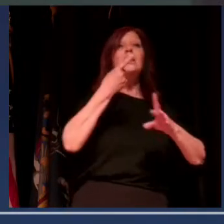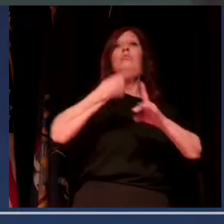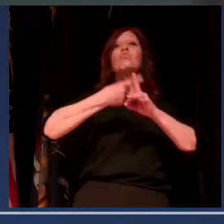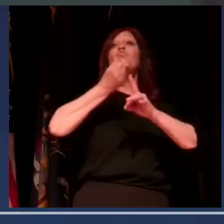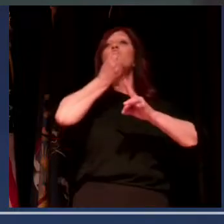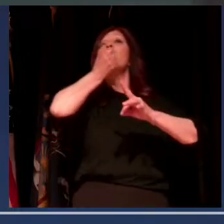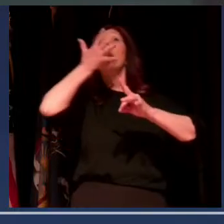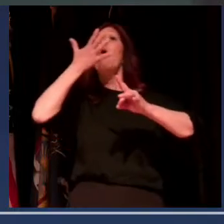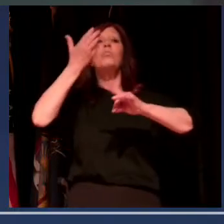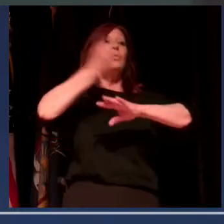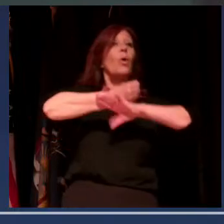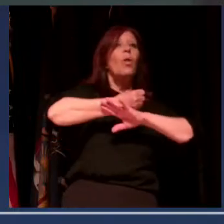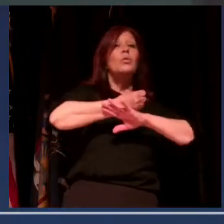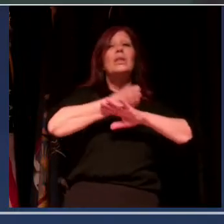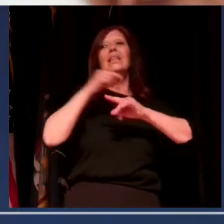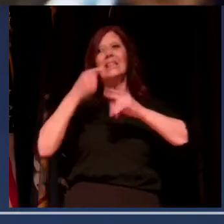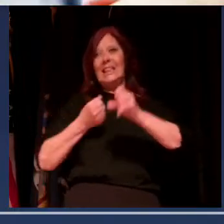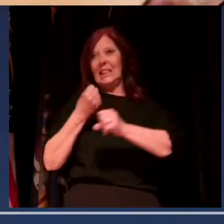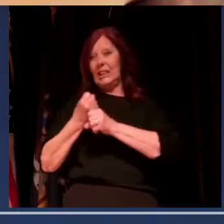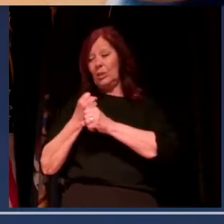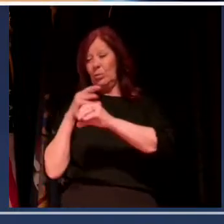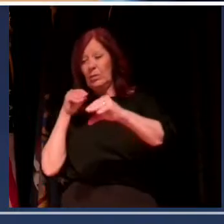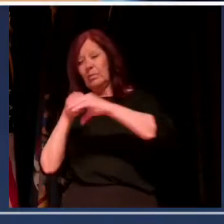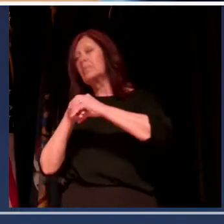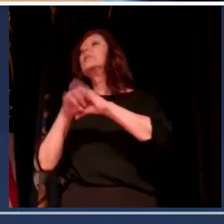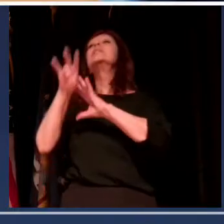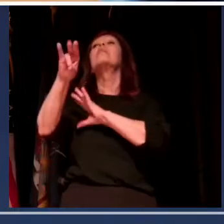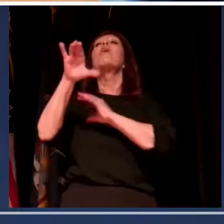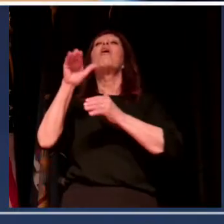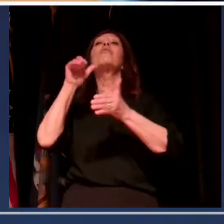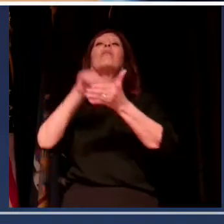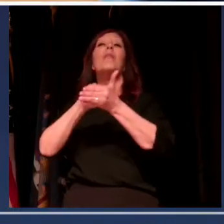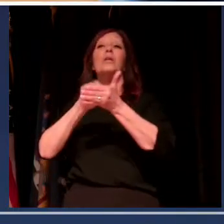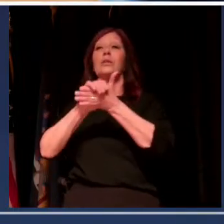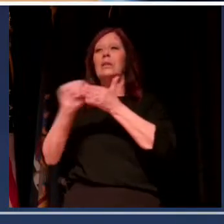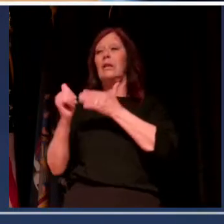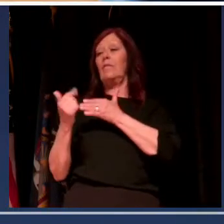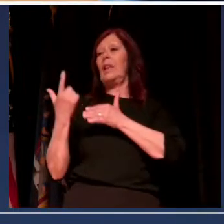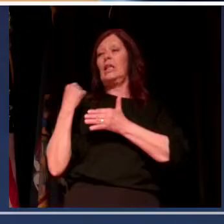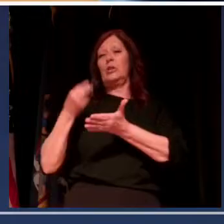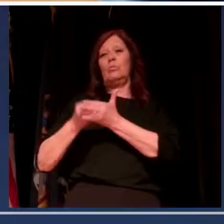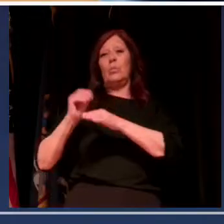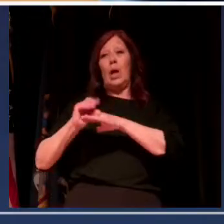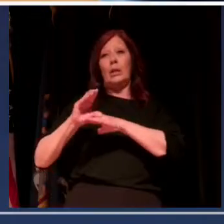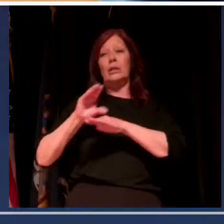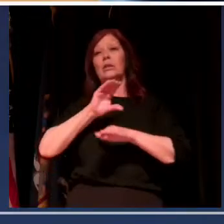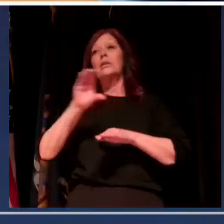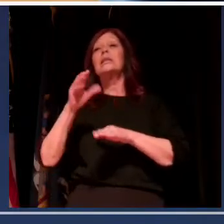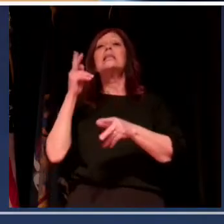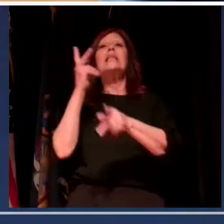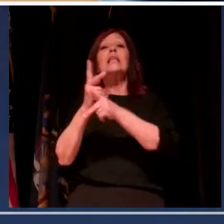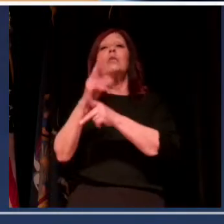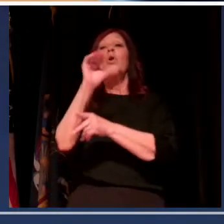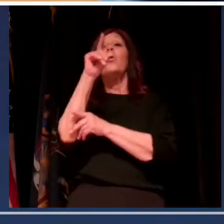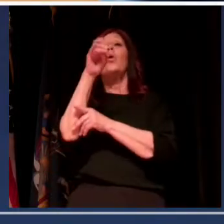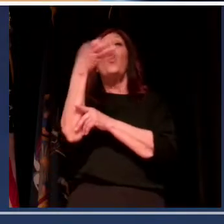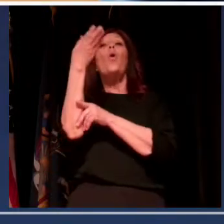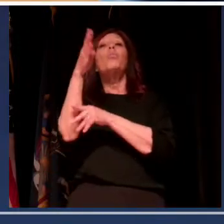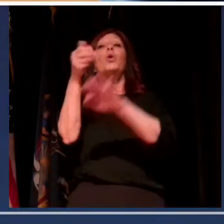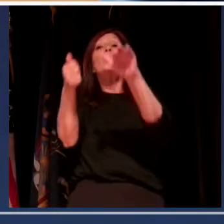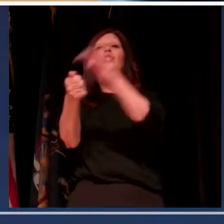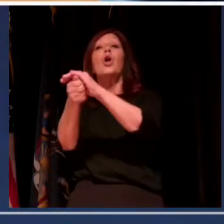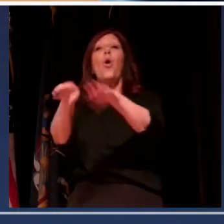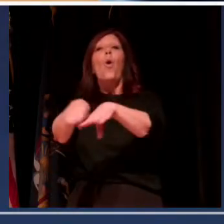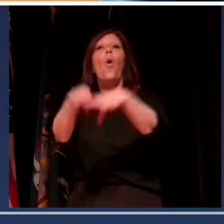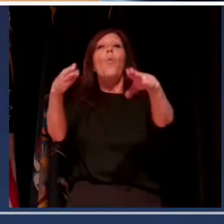is why this year we are investing $700,000 of last year's surplus to keep our Code Blue shelter open